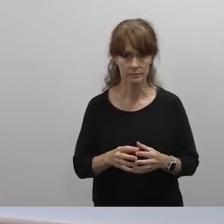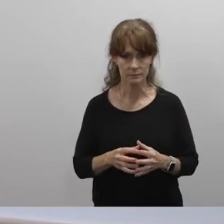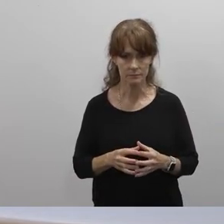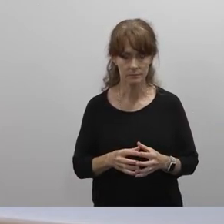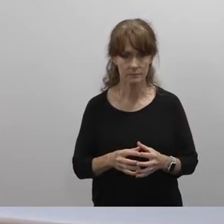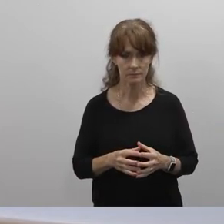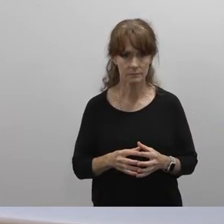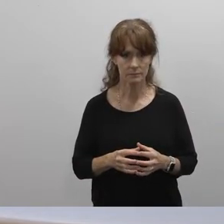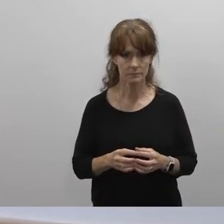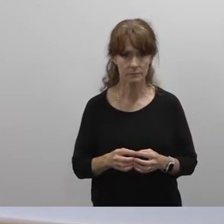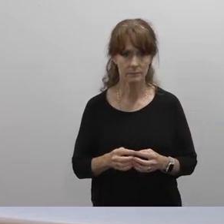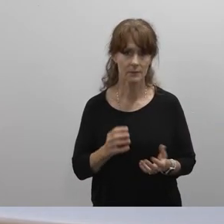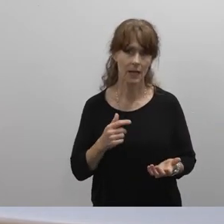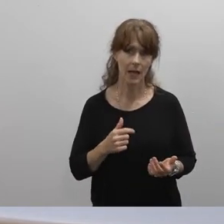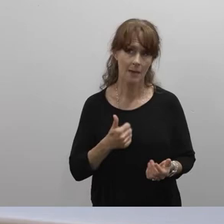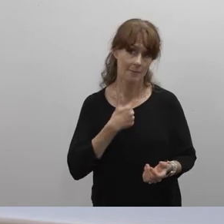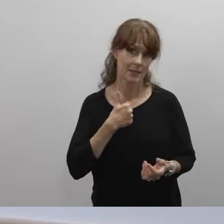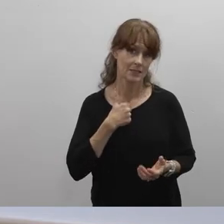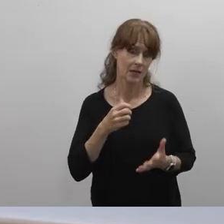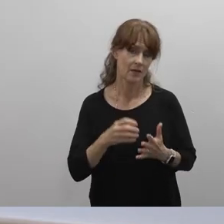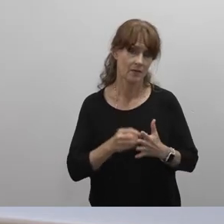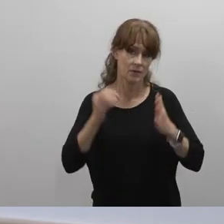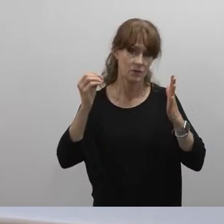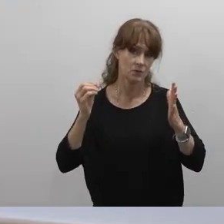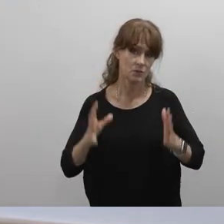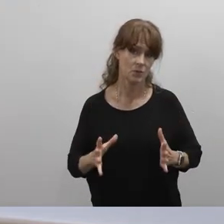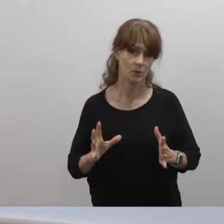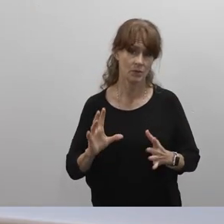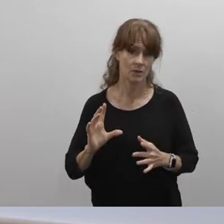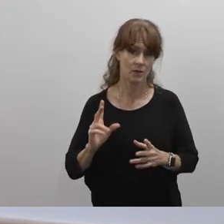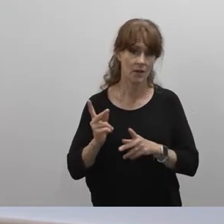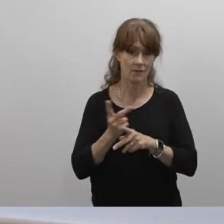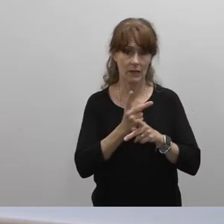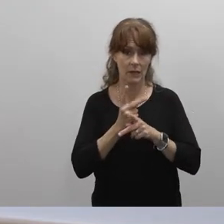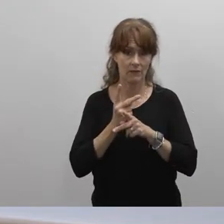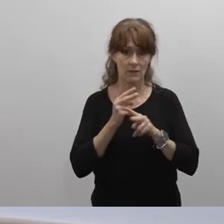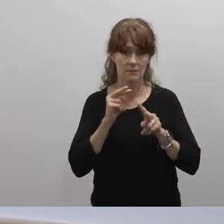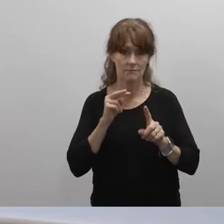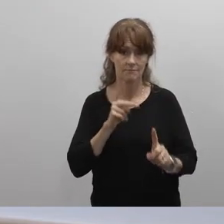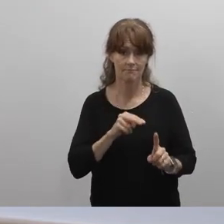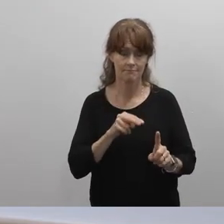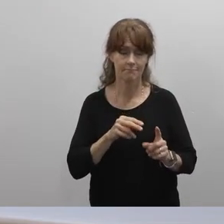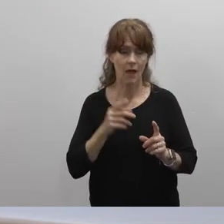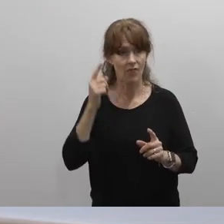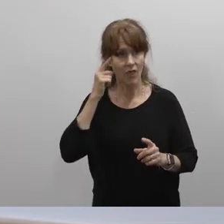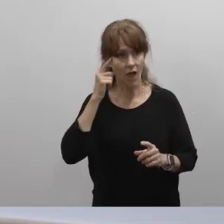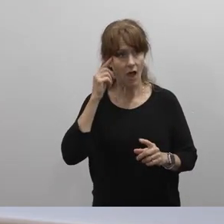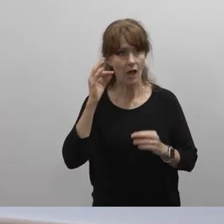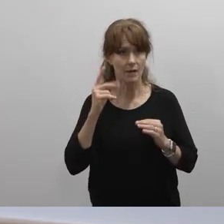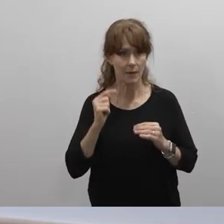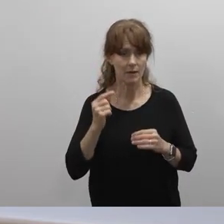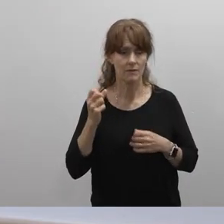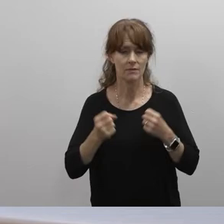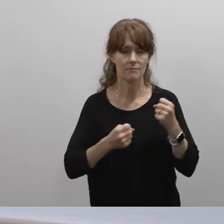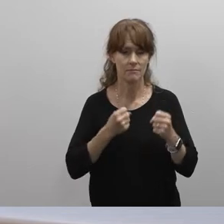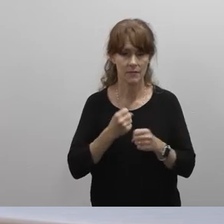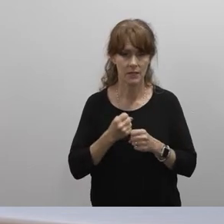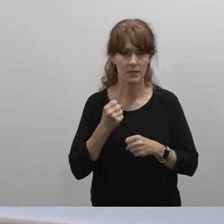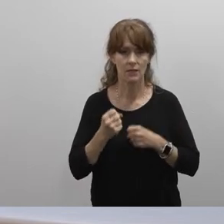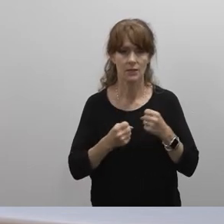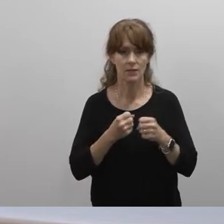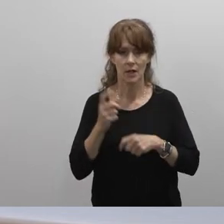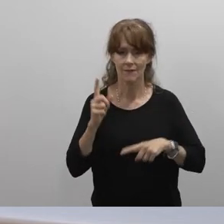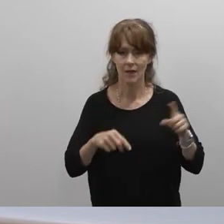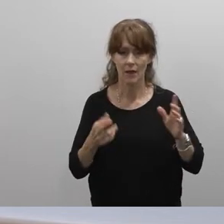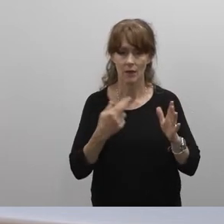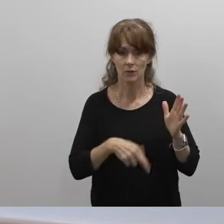I'm a bit of a student of governance, because I've just thought about it for years in various